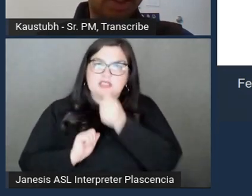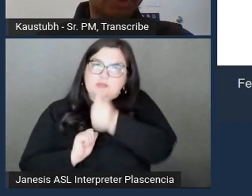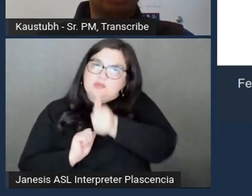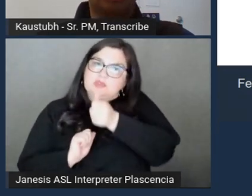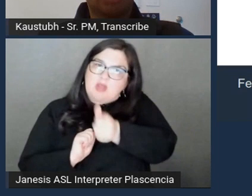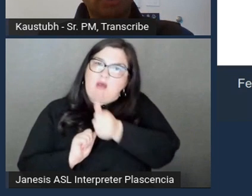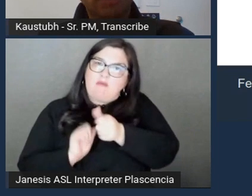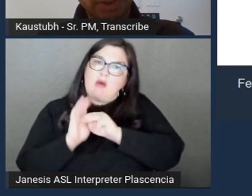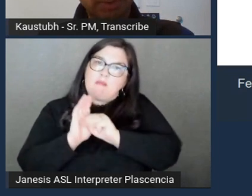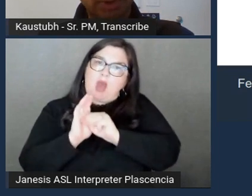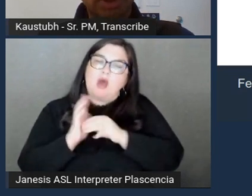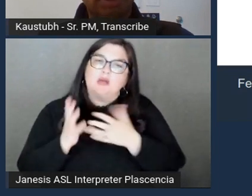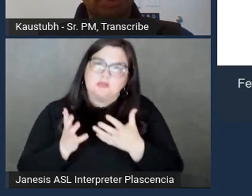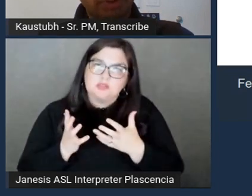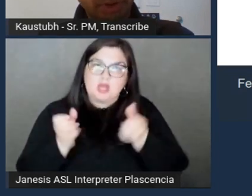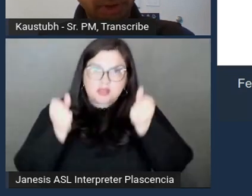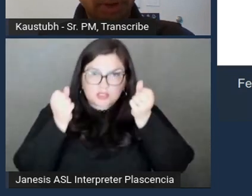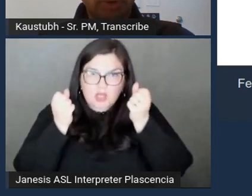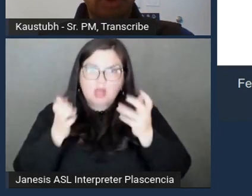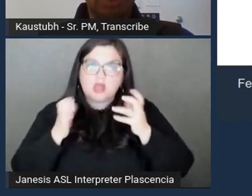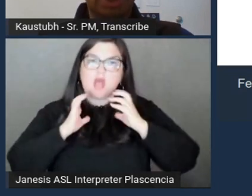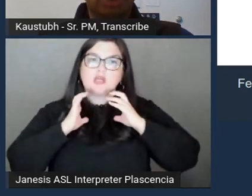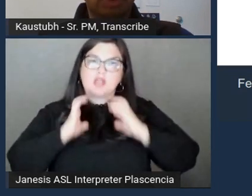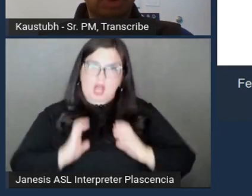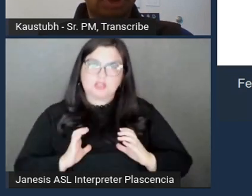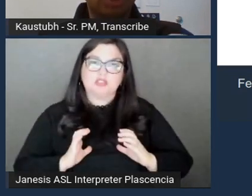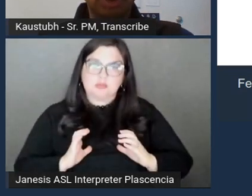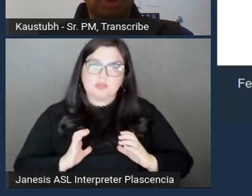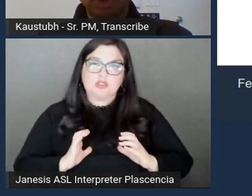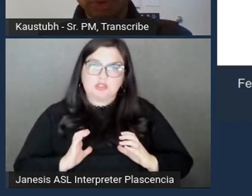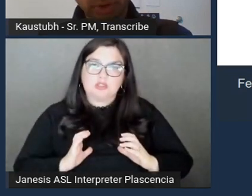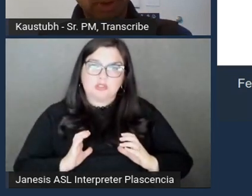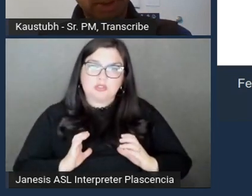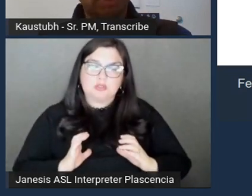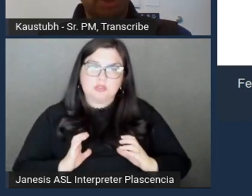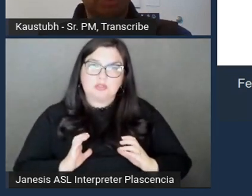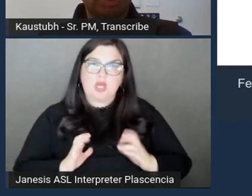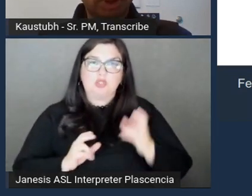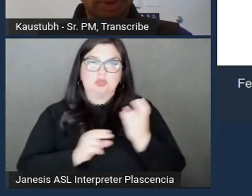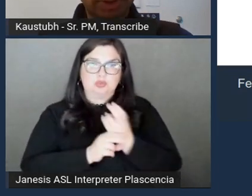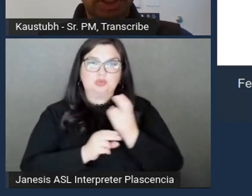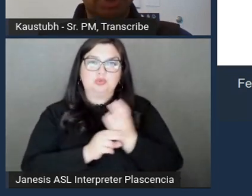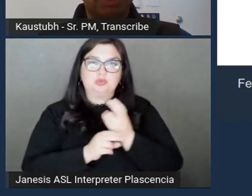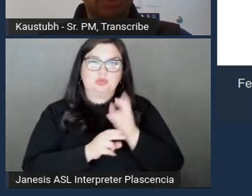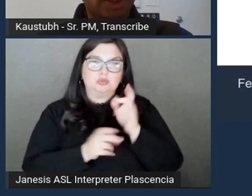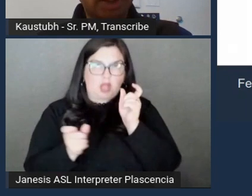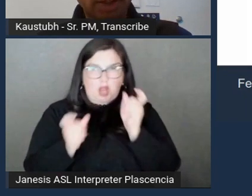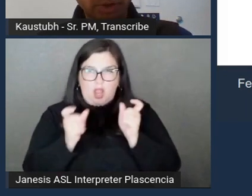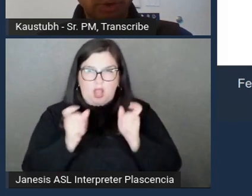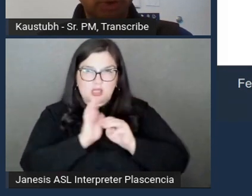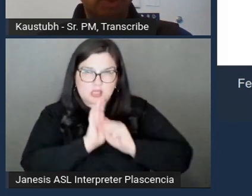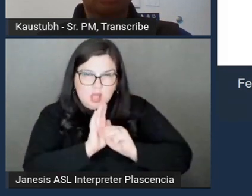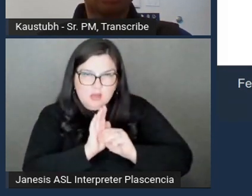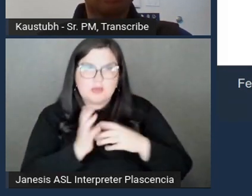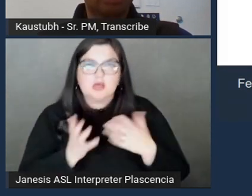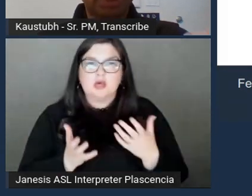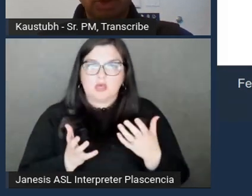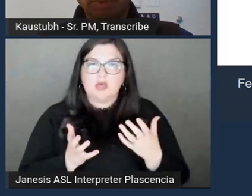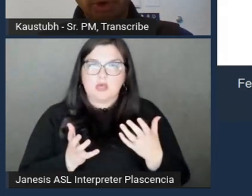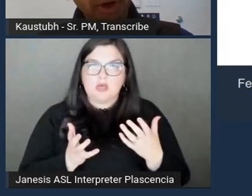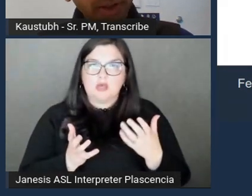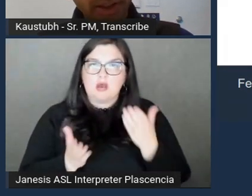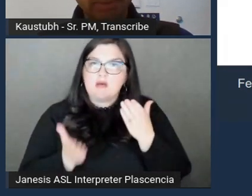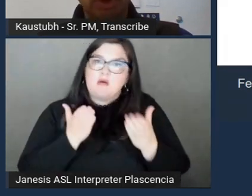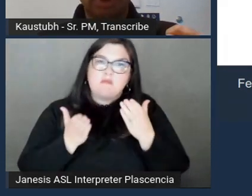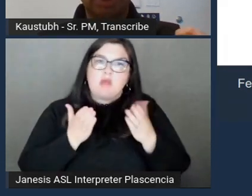right? So there are a lot of customers that prefer trying to use their own custom language models that are trained and tuned to maybe their